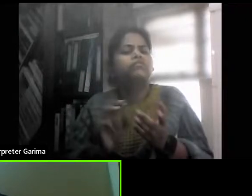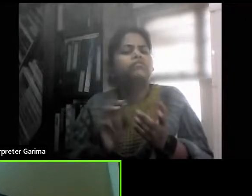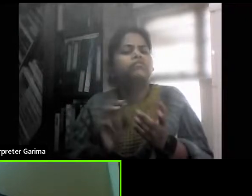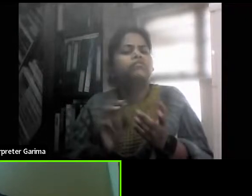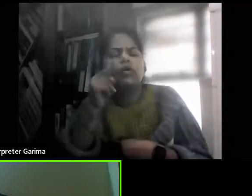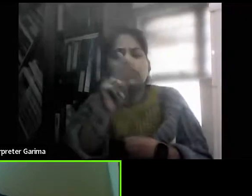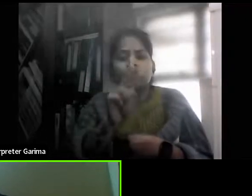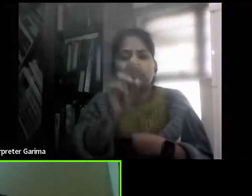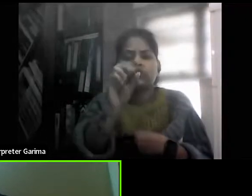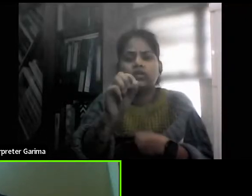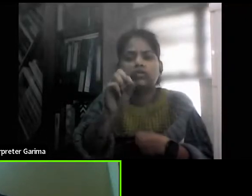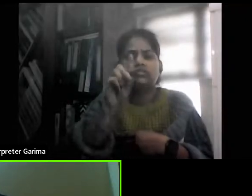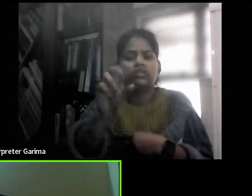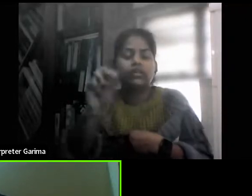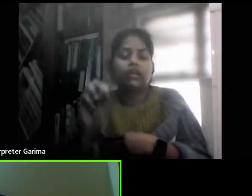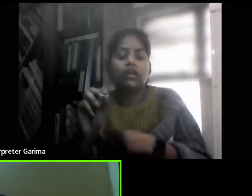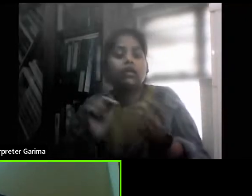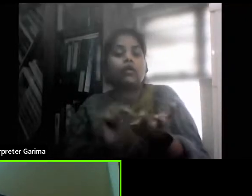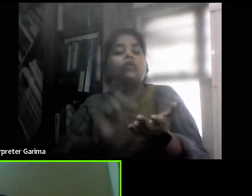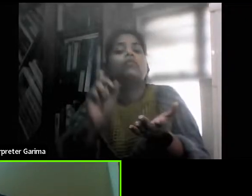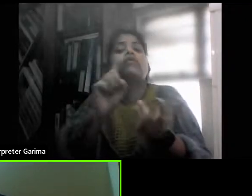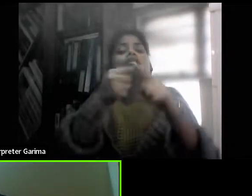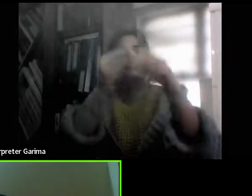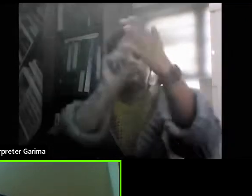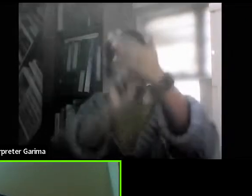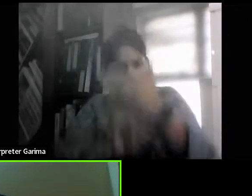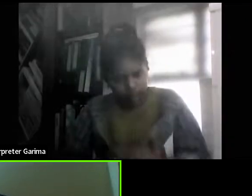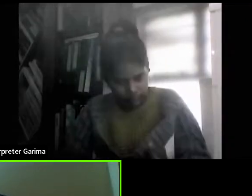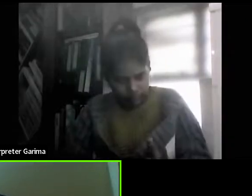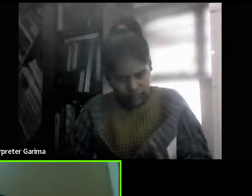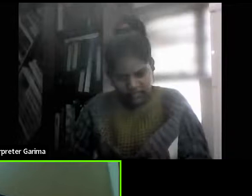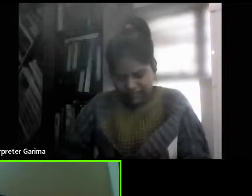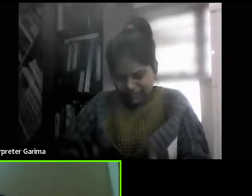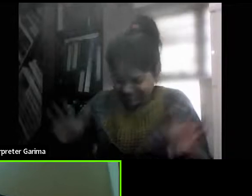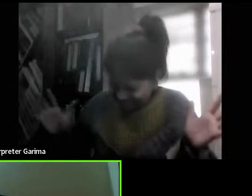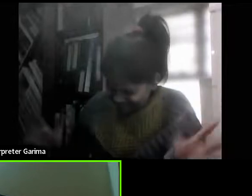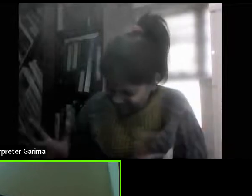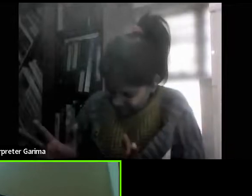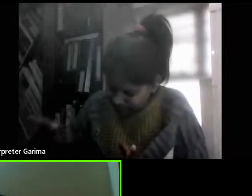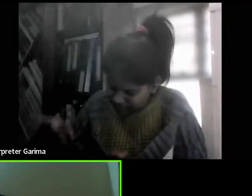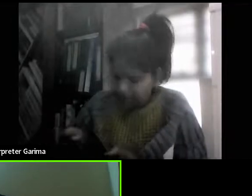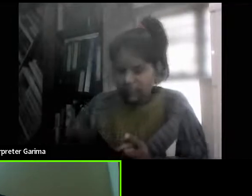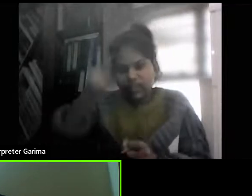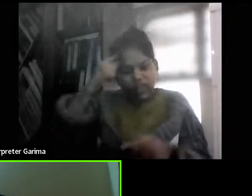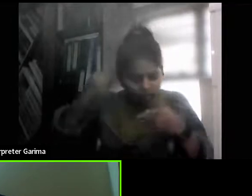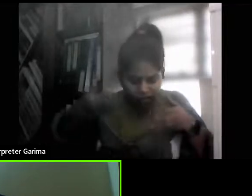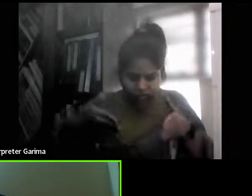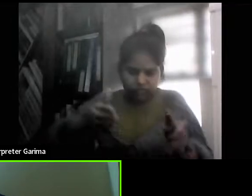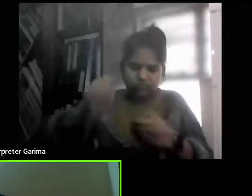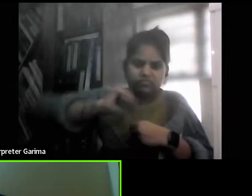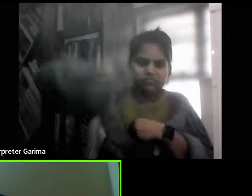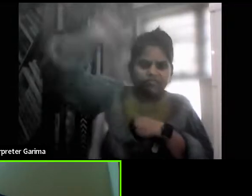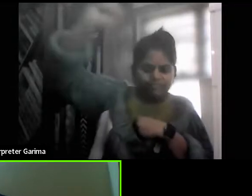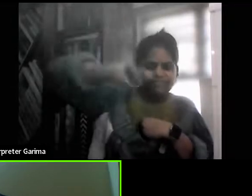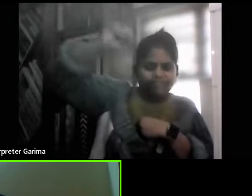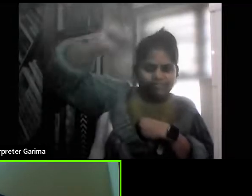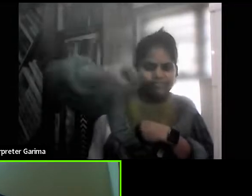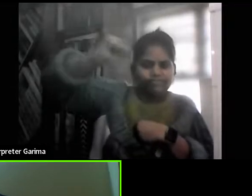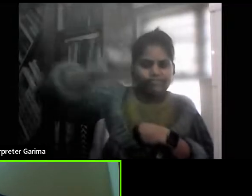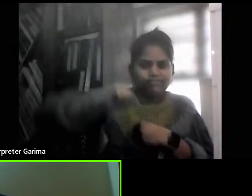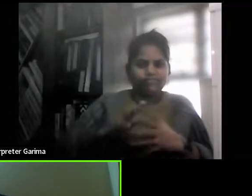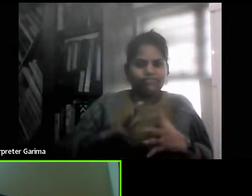a way forced them to took the streets. So what they did, as a result, they started a long sort of a hunger